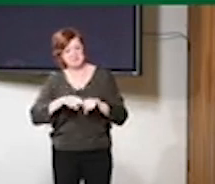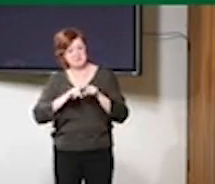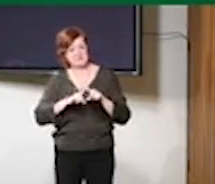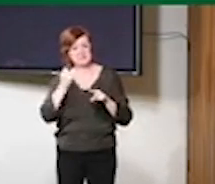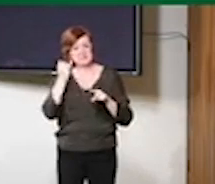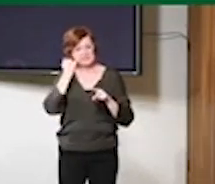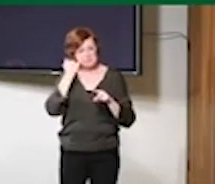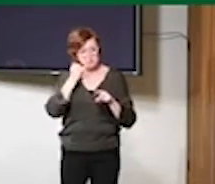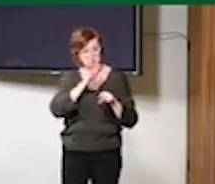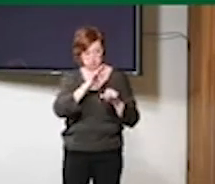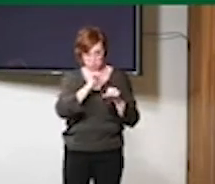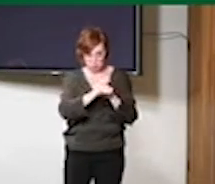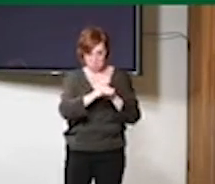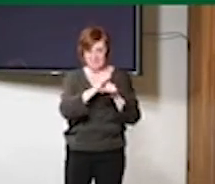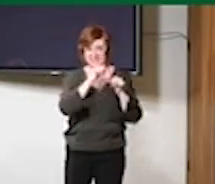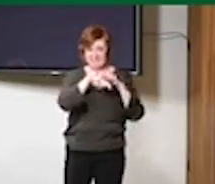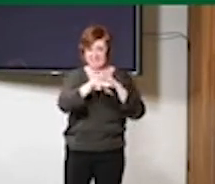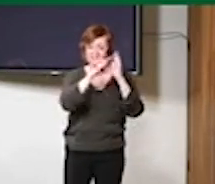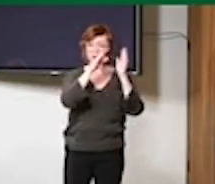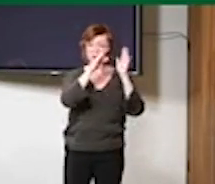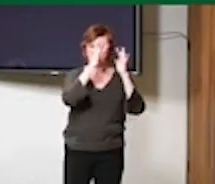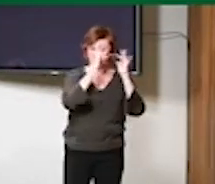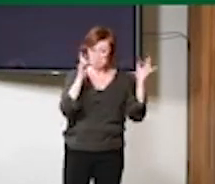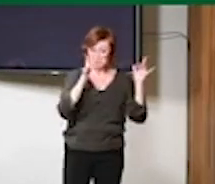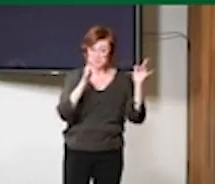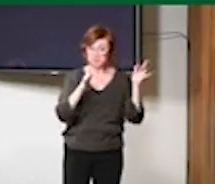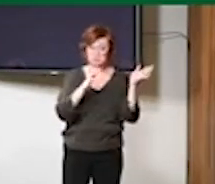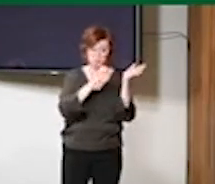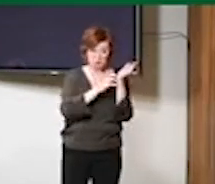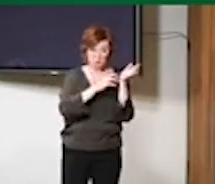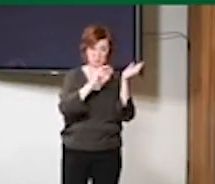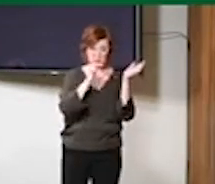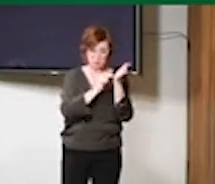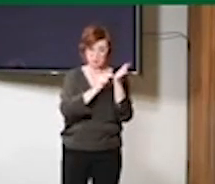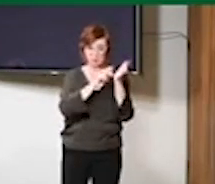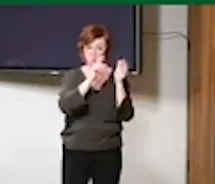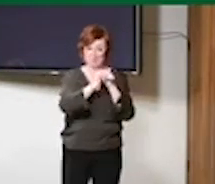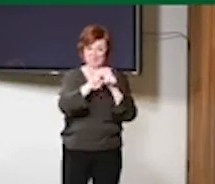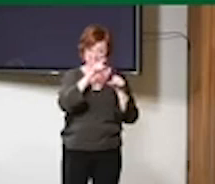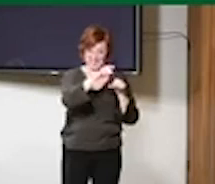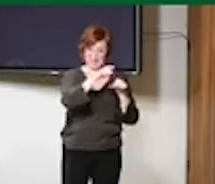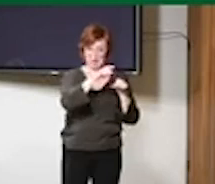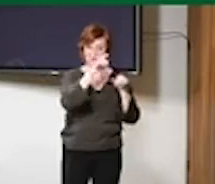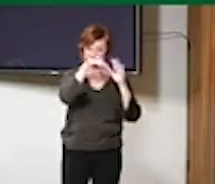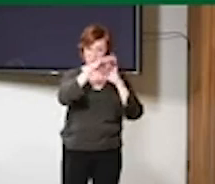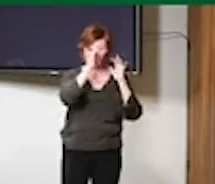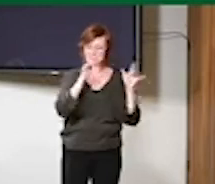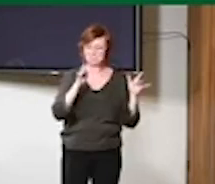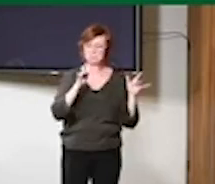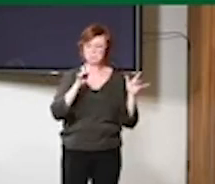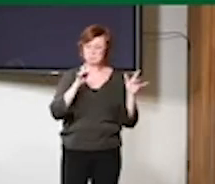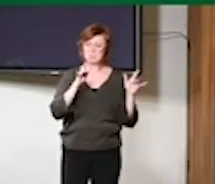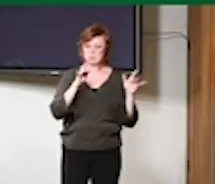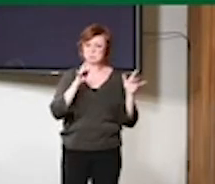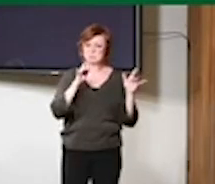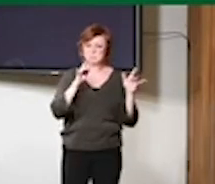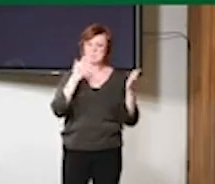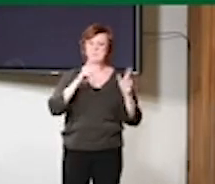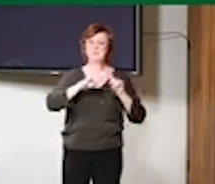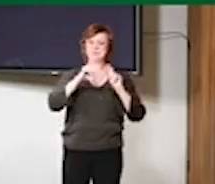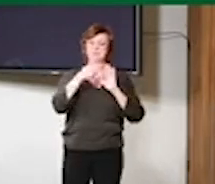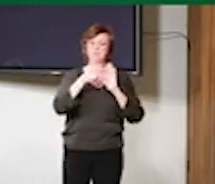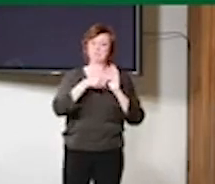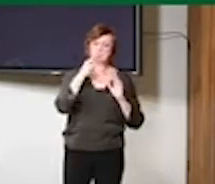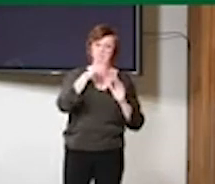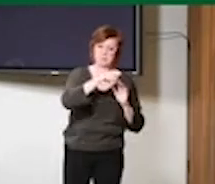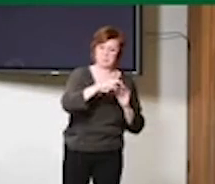have to go and work in a hospital setting. But certainly the good news is that for the vast majority of cases going forwards, as long as they have